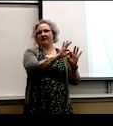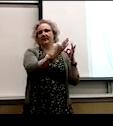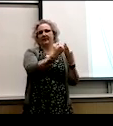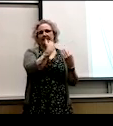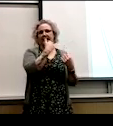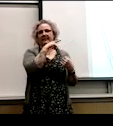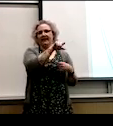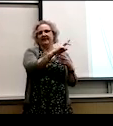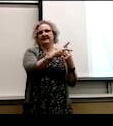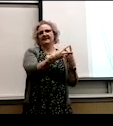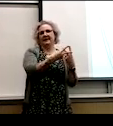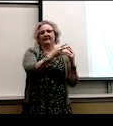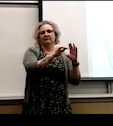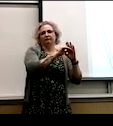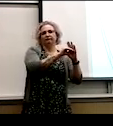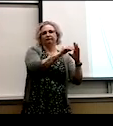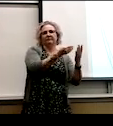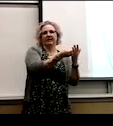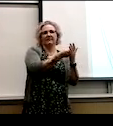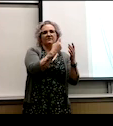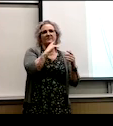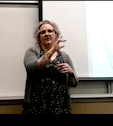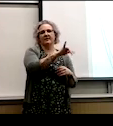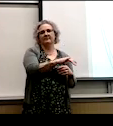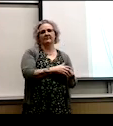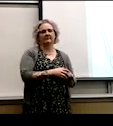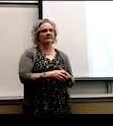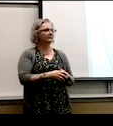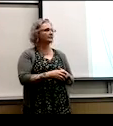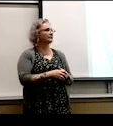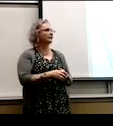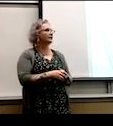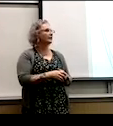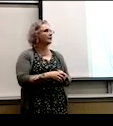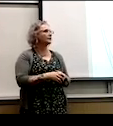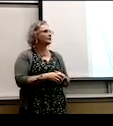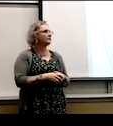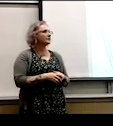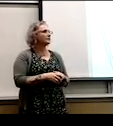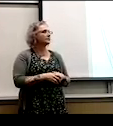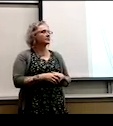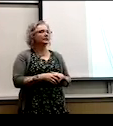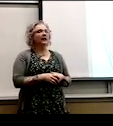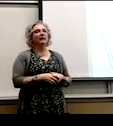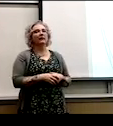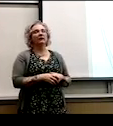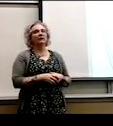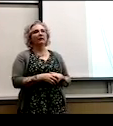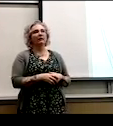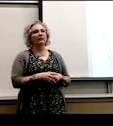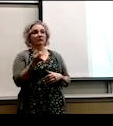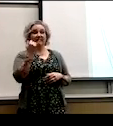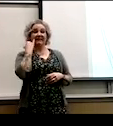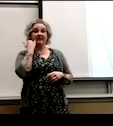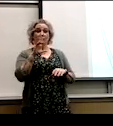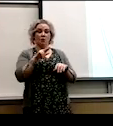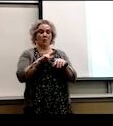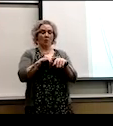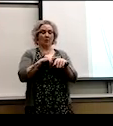For the 10 milligrams once a day, which is usually half the dose for people with normal kidney function, it goes to 20 milligrams a